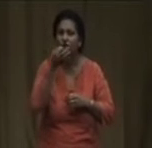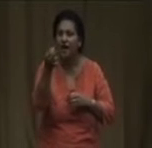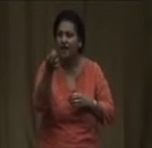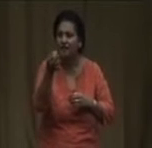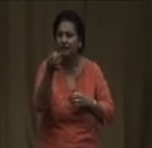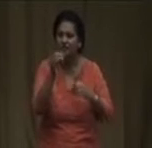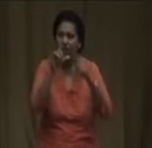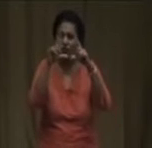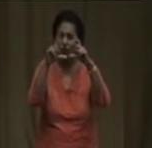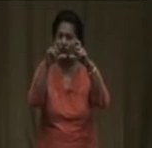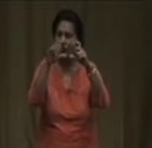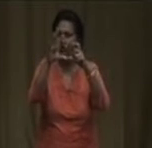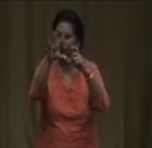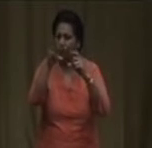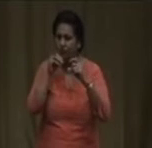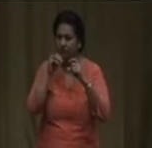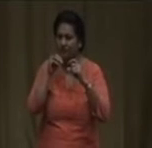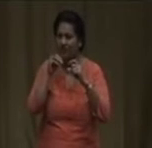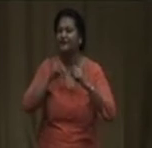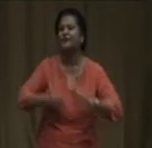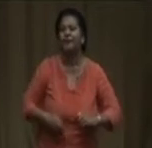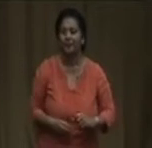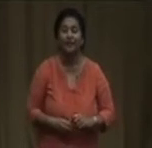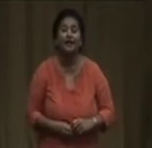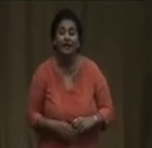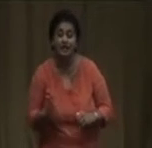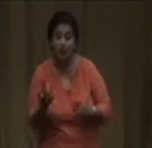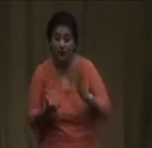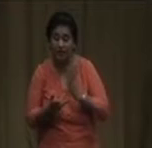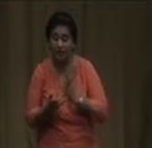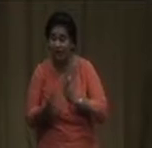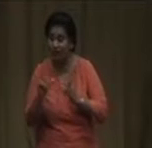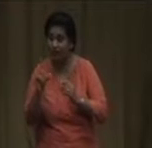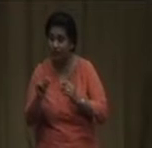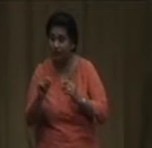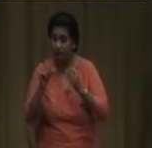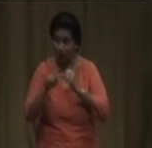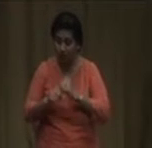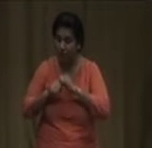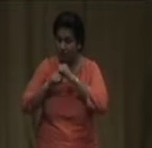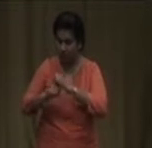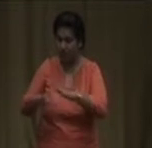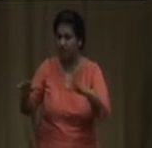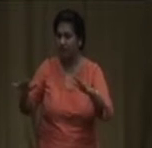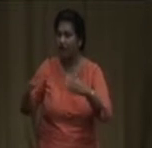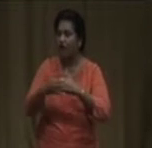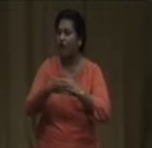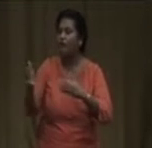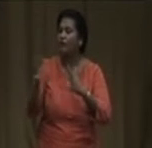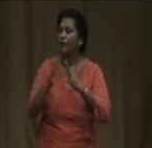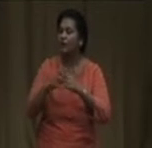snapshot. And what the technology will do is publish an open course, an open website using